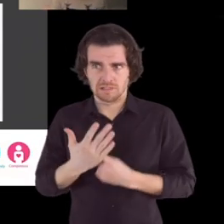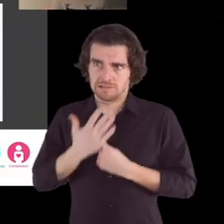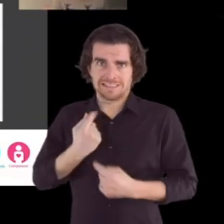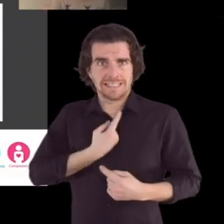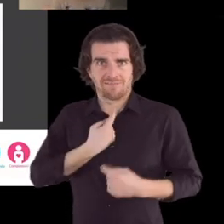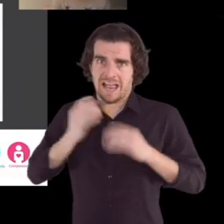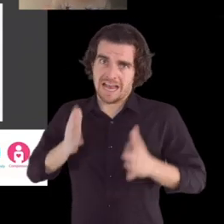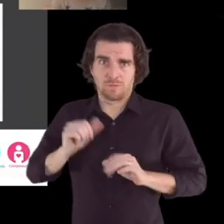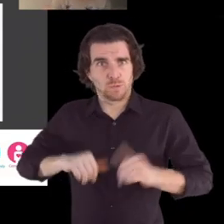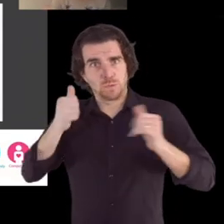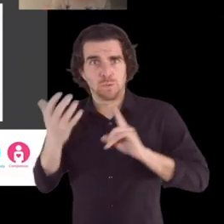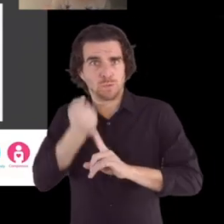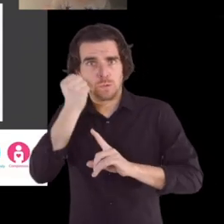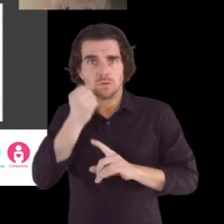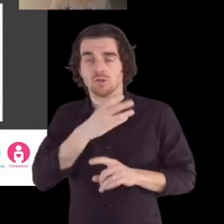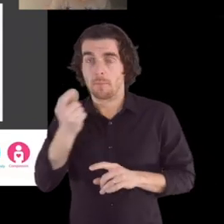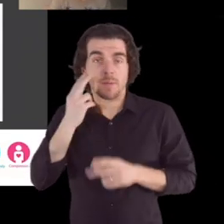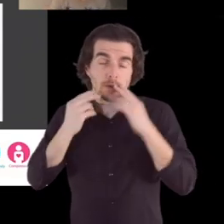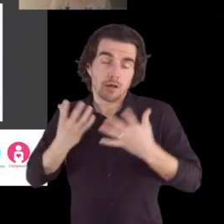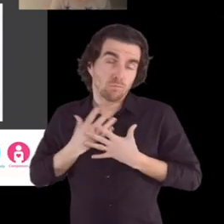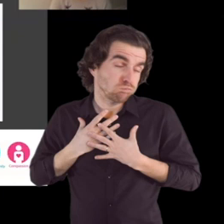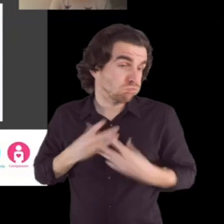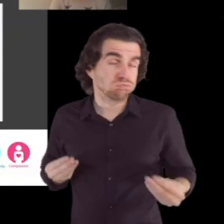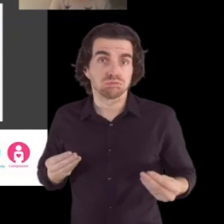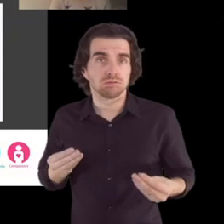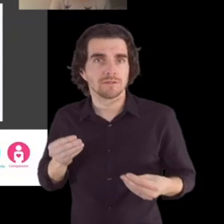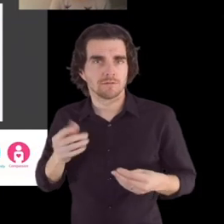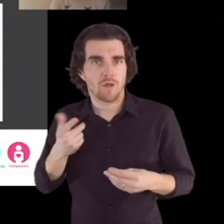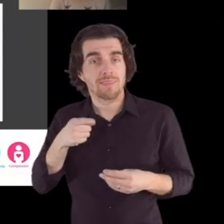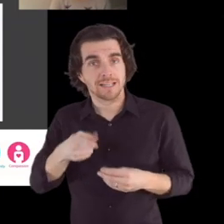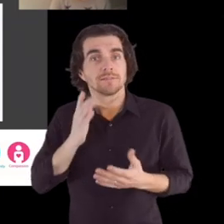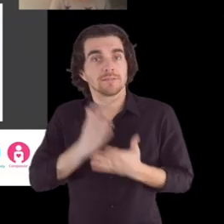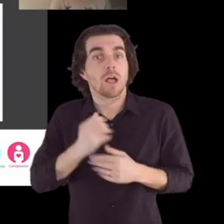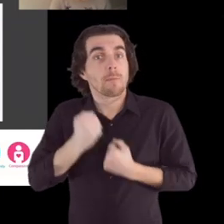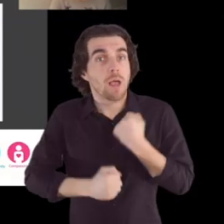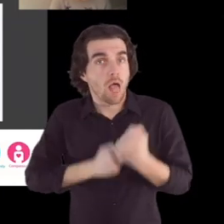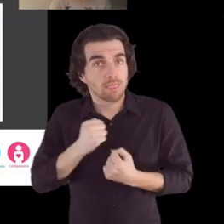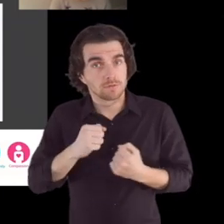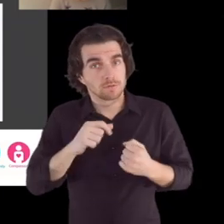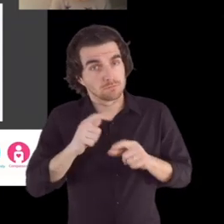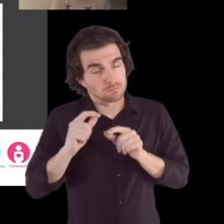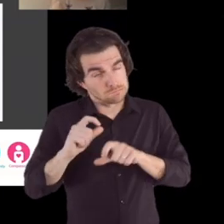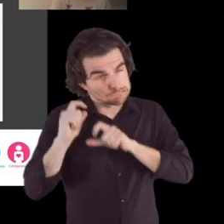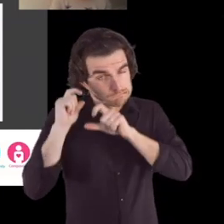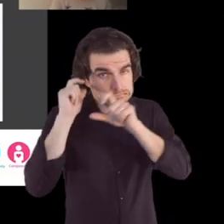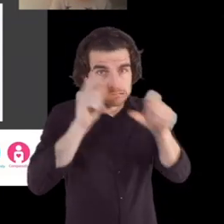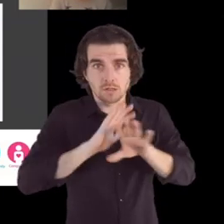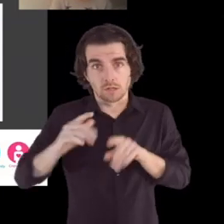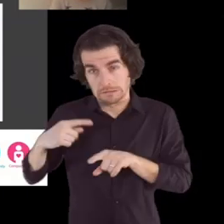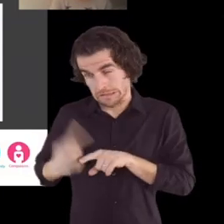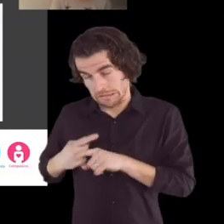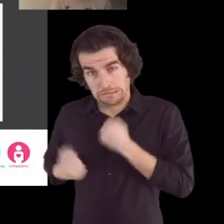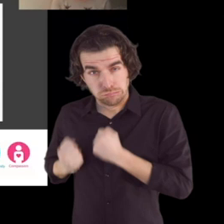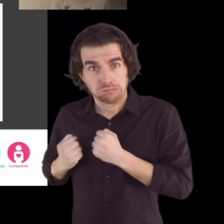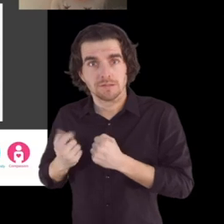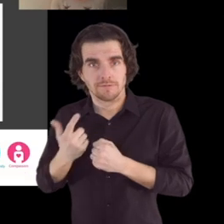said, exhaustion. People are just exhausted. And as we say, it is a marathon, it's not a sprint. And that was just a funny cartoon